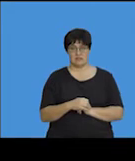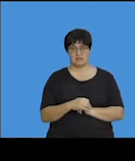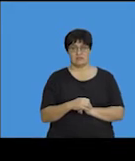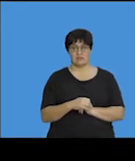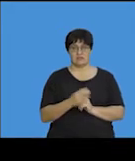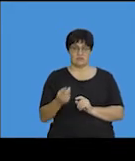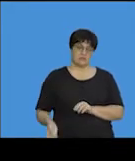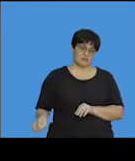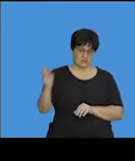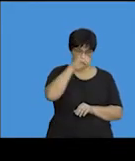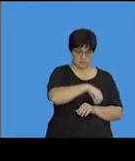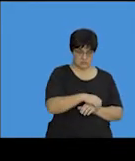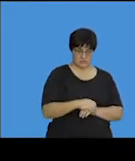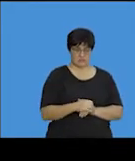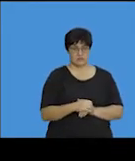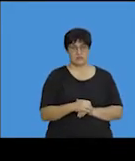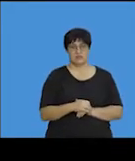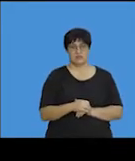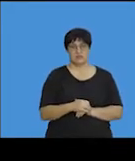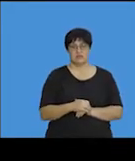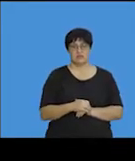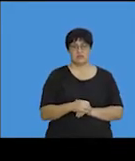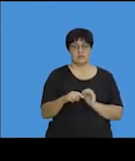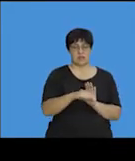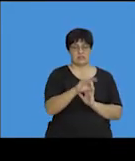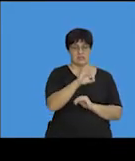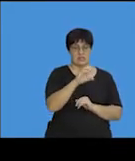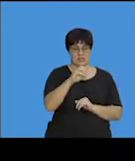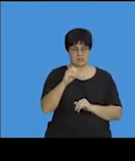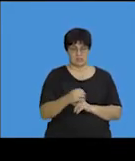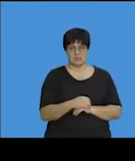Okay? So I'm going to take the 200 over.